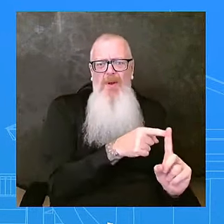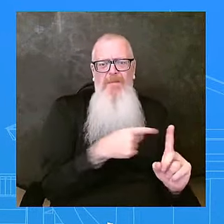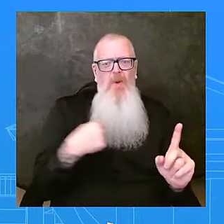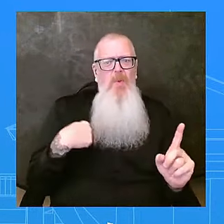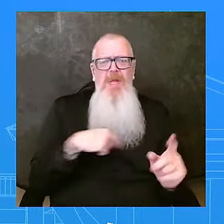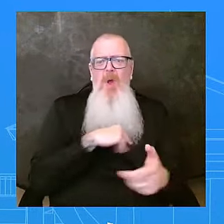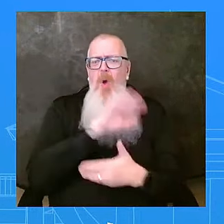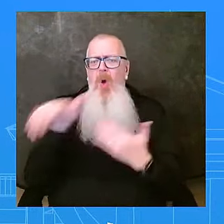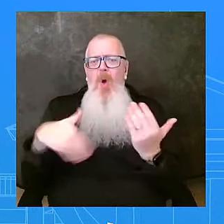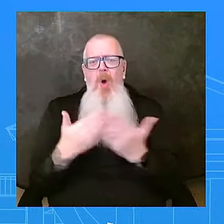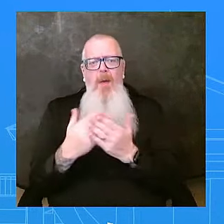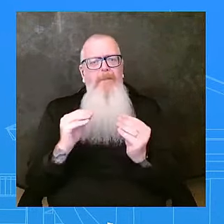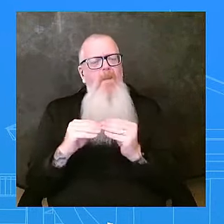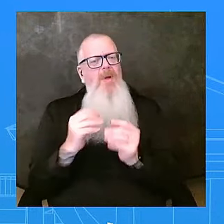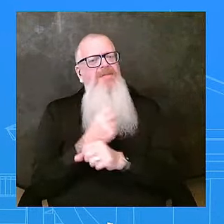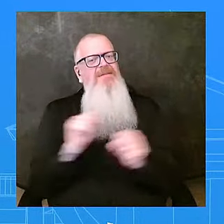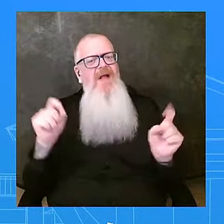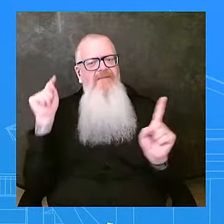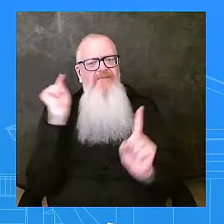Sadly,